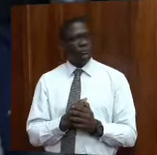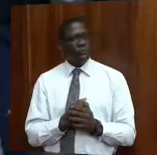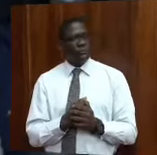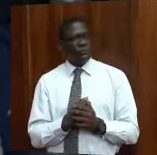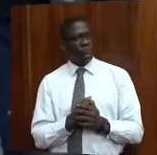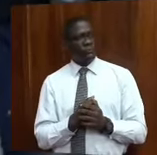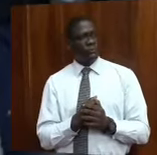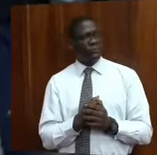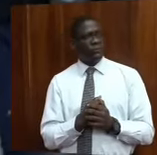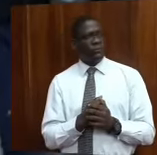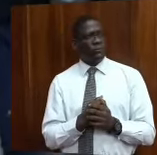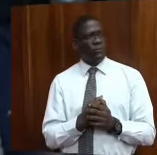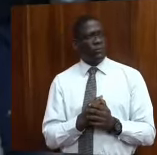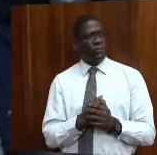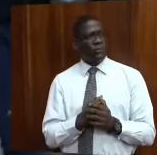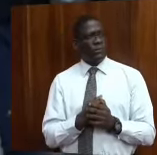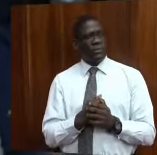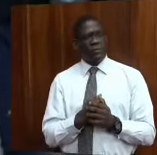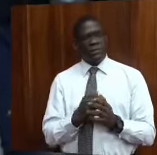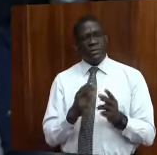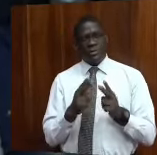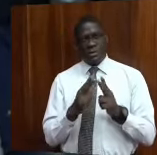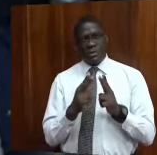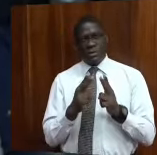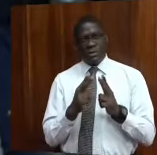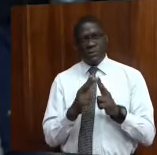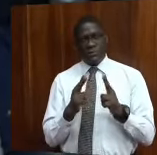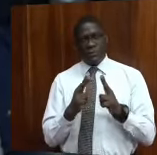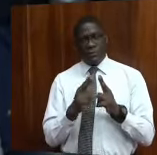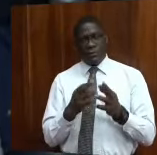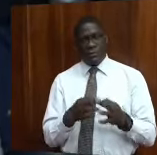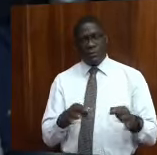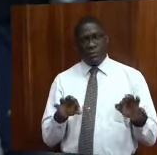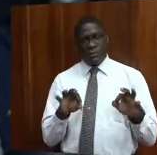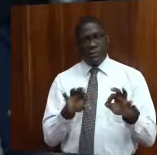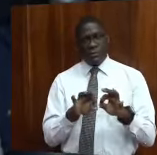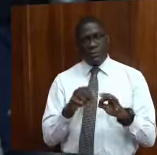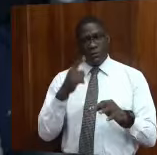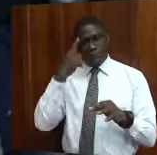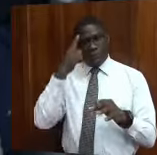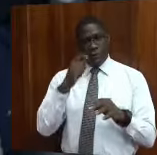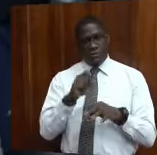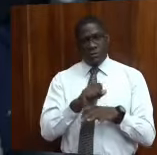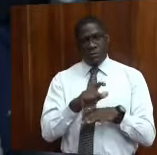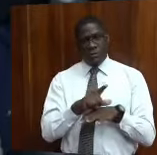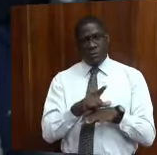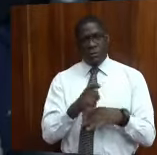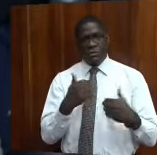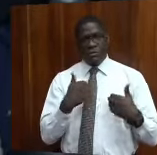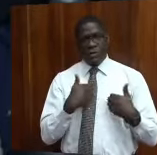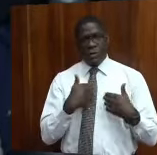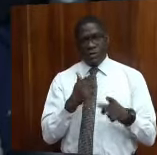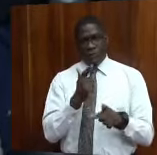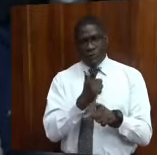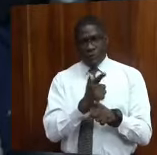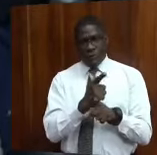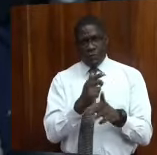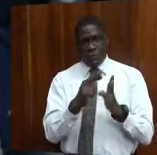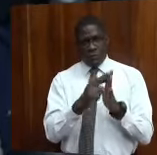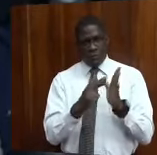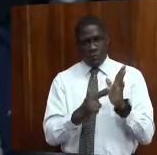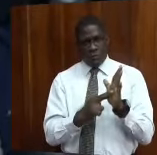that compliance is an ongoing process with several facets. As such, continual adjustments are required. The OECD